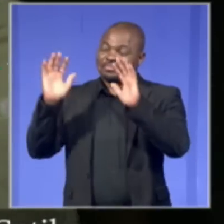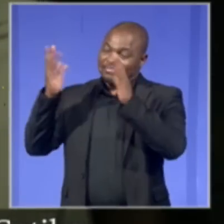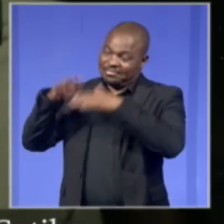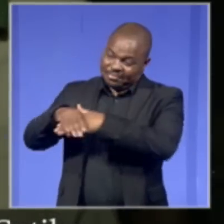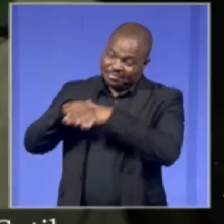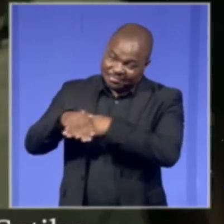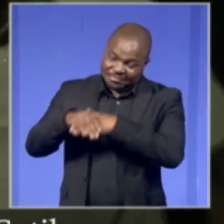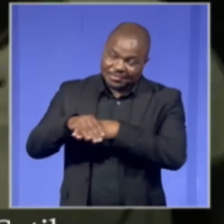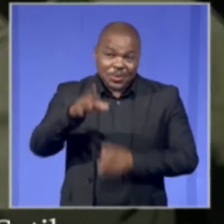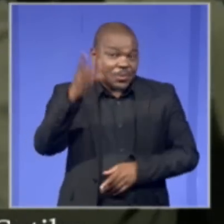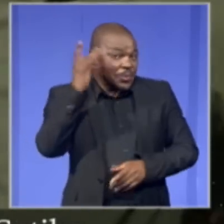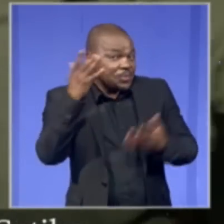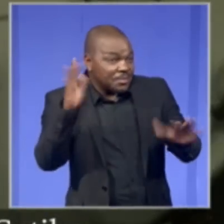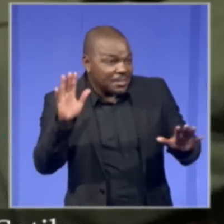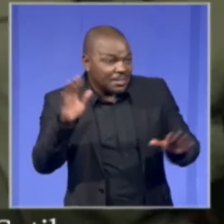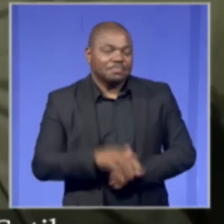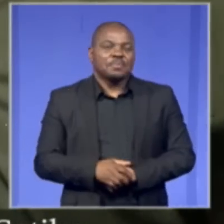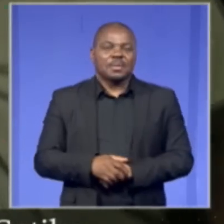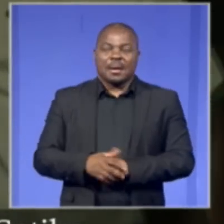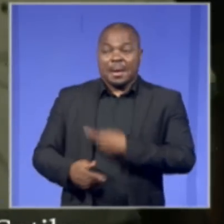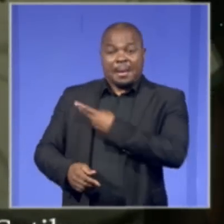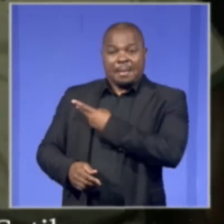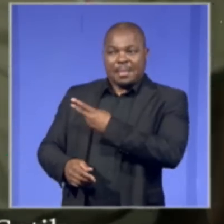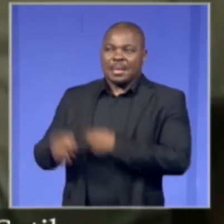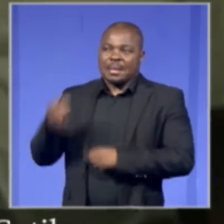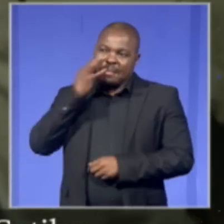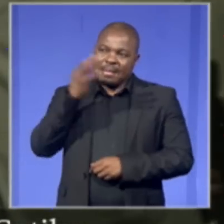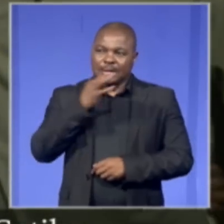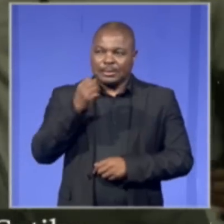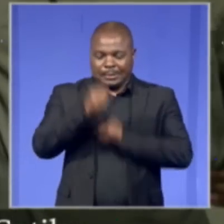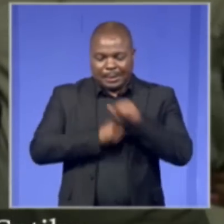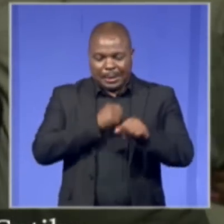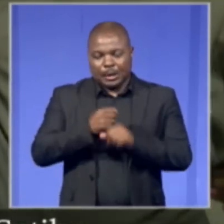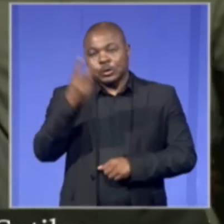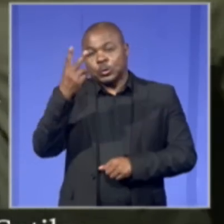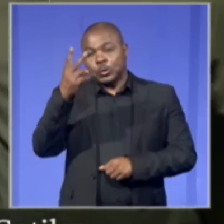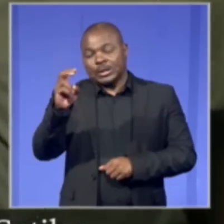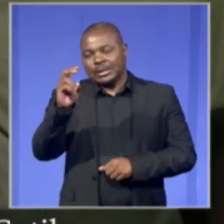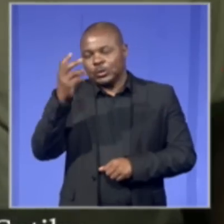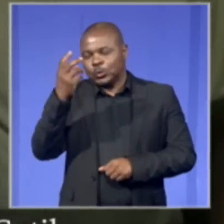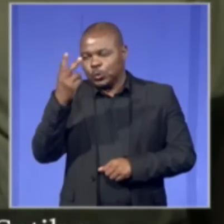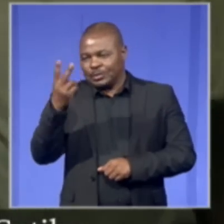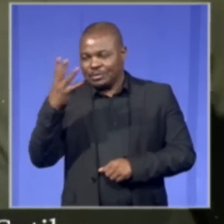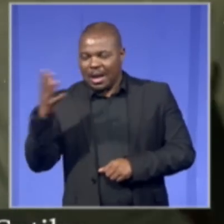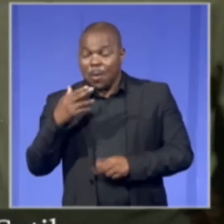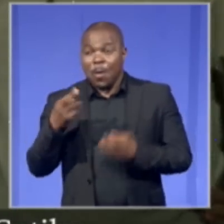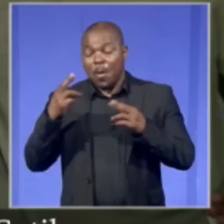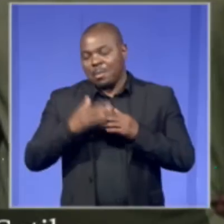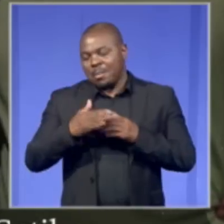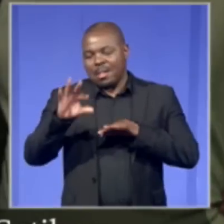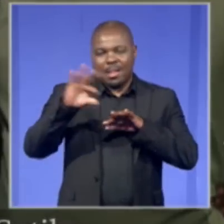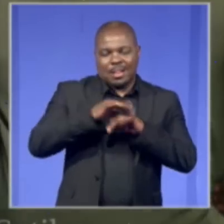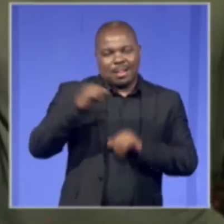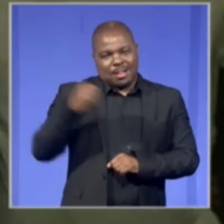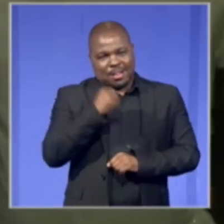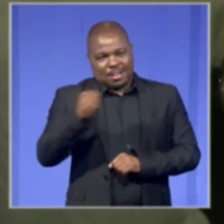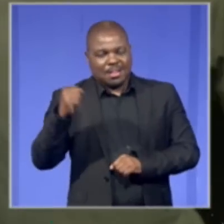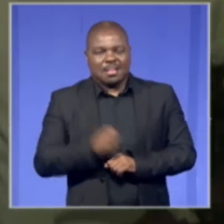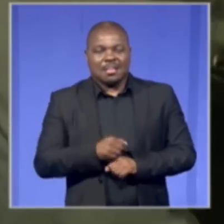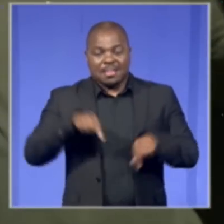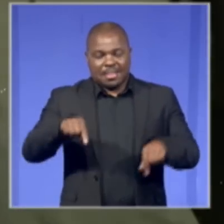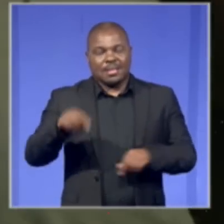gaetsho le ikutlwetse ke lona bao ba re tatahela mo 2025 re solofele lenyalo go tswa hano ha Sun City